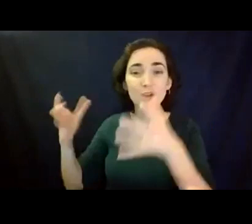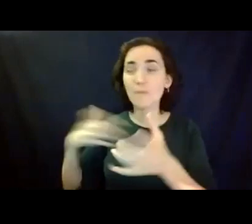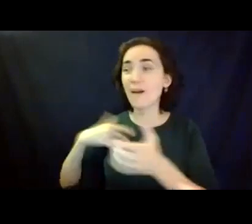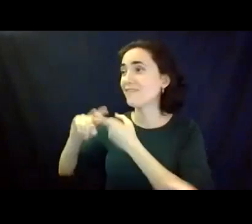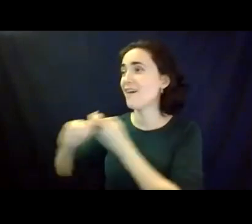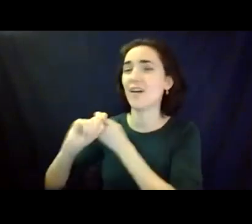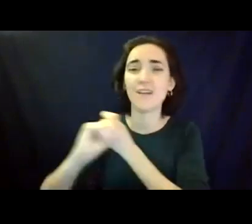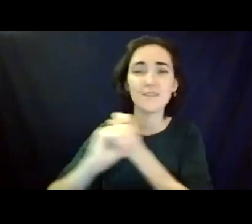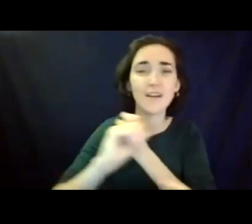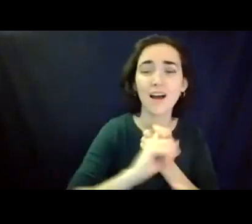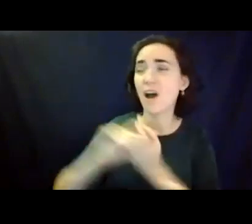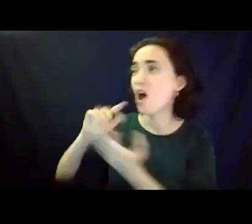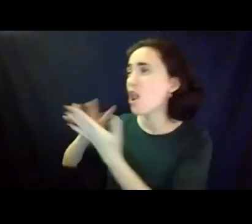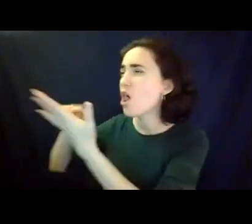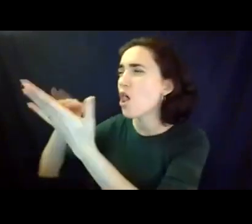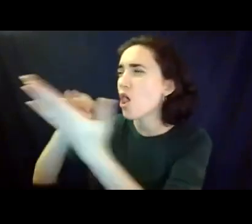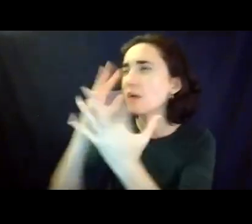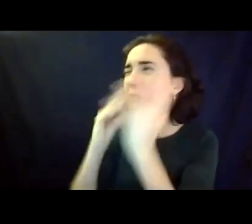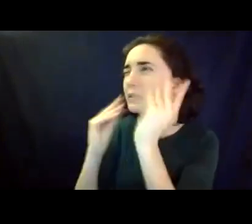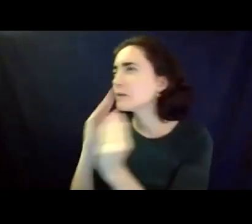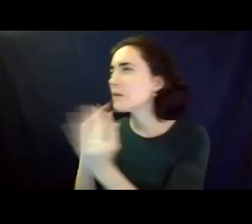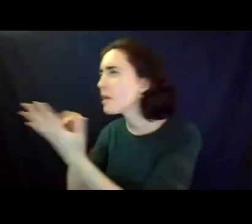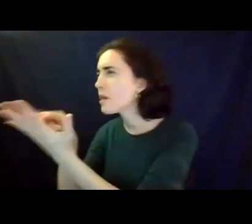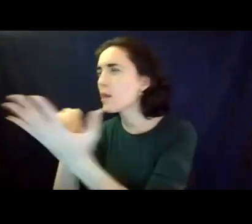other and everyone's different experiences.